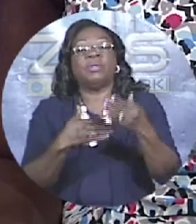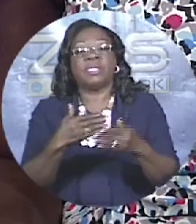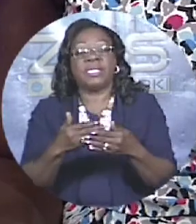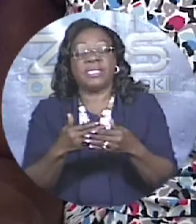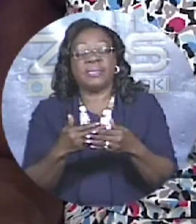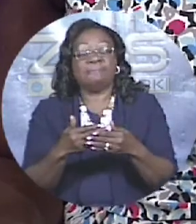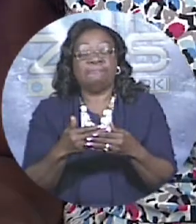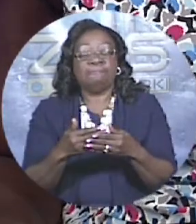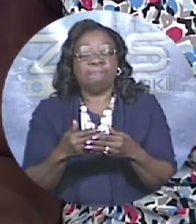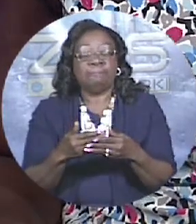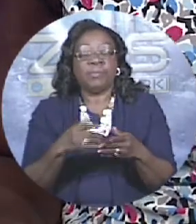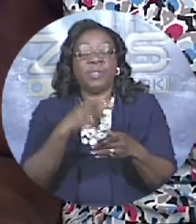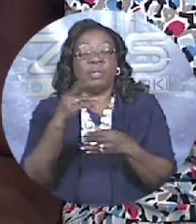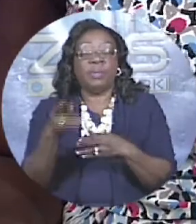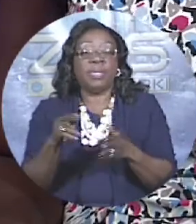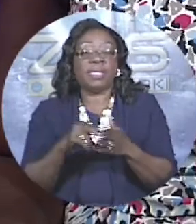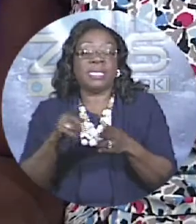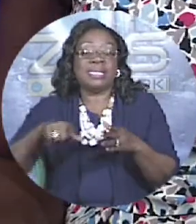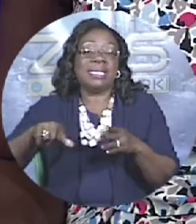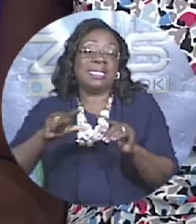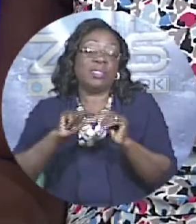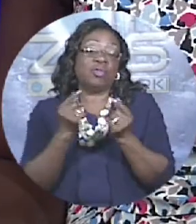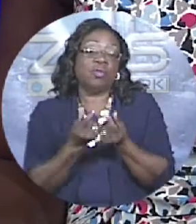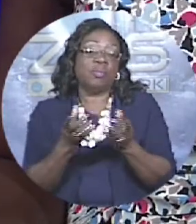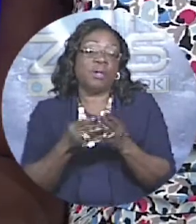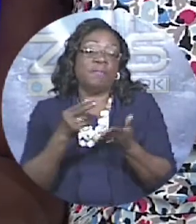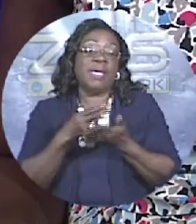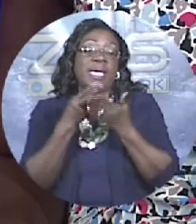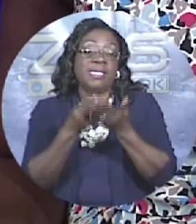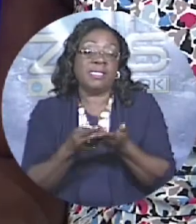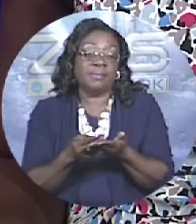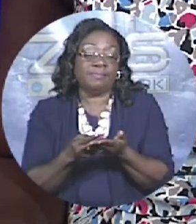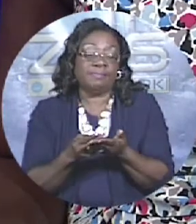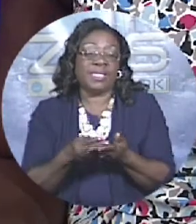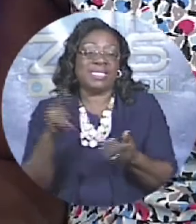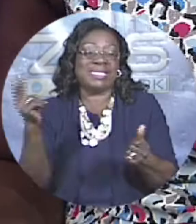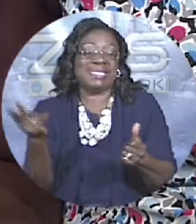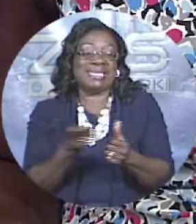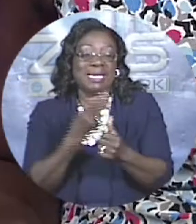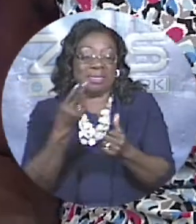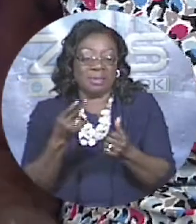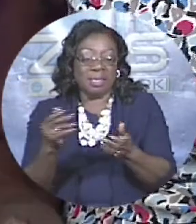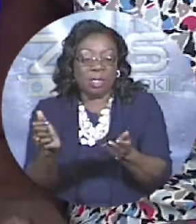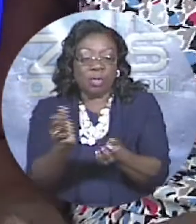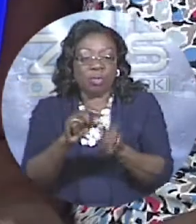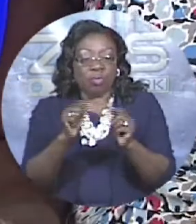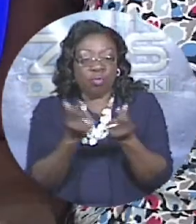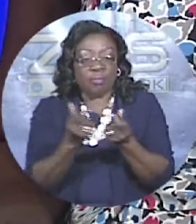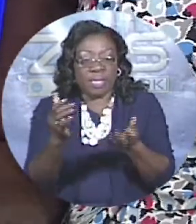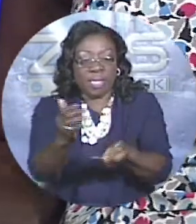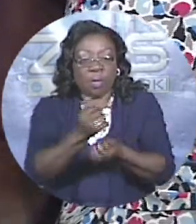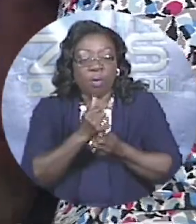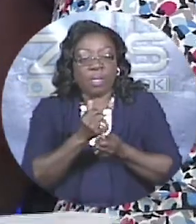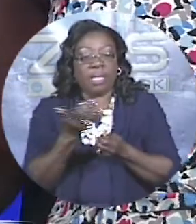Defense Force officials report that this latest group of Haitian nationals is the second apprehension within the past 2 weeks.